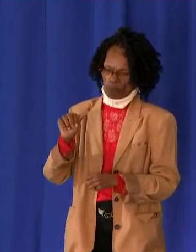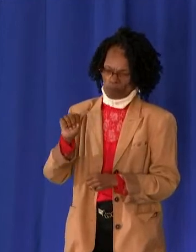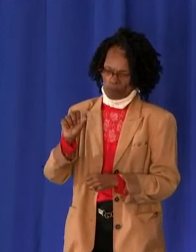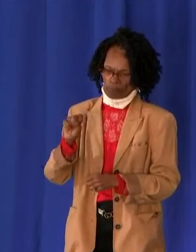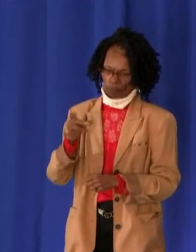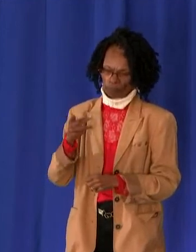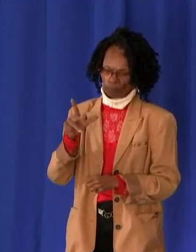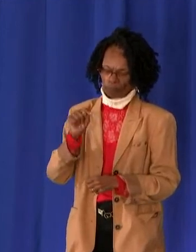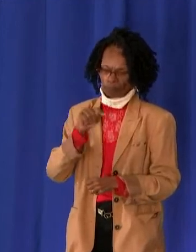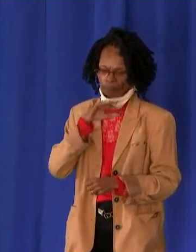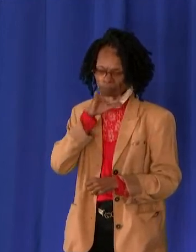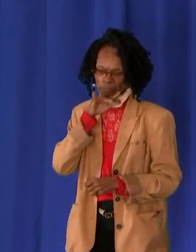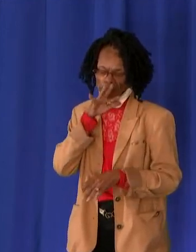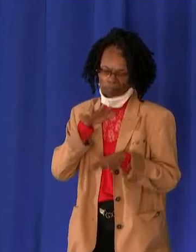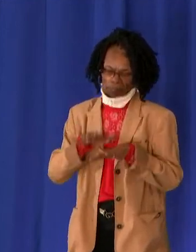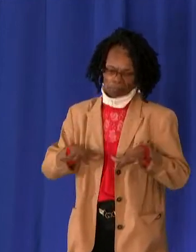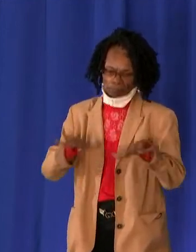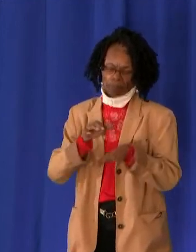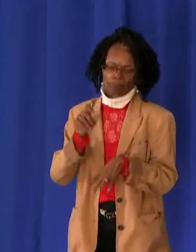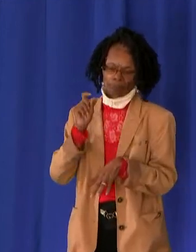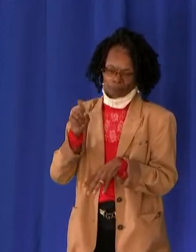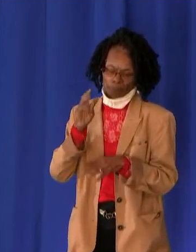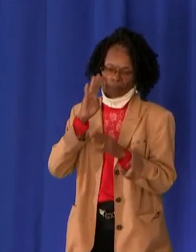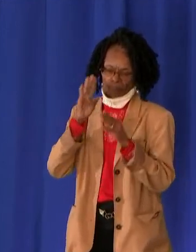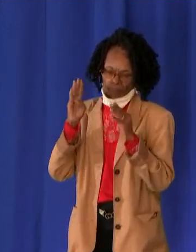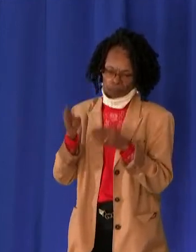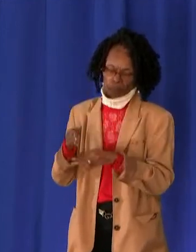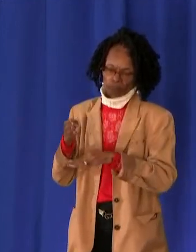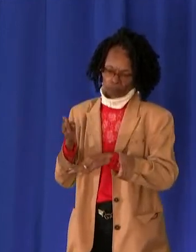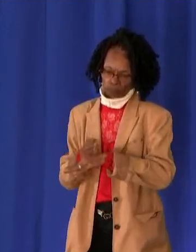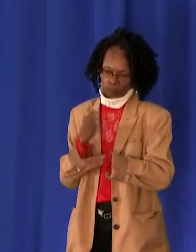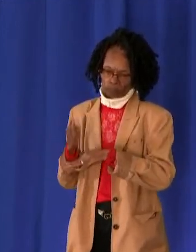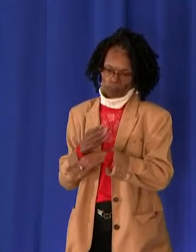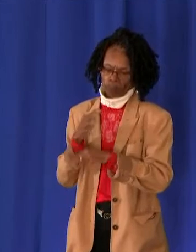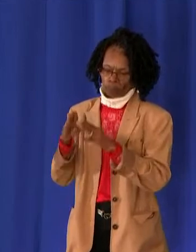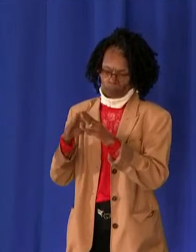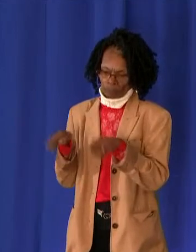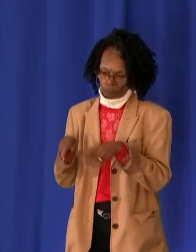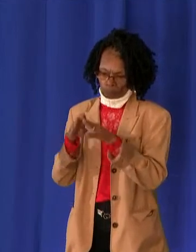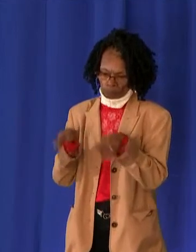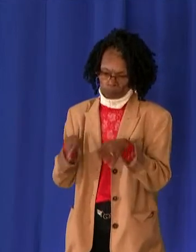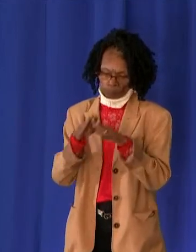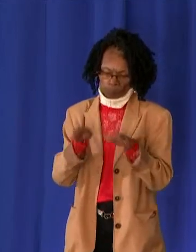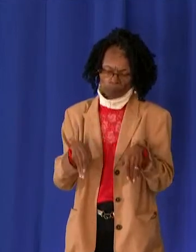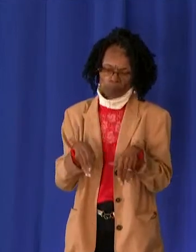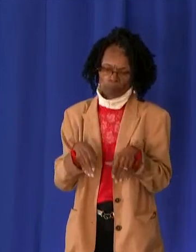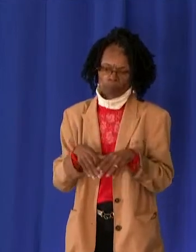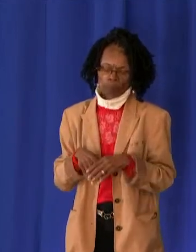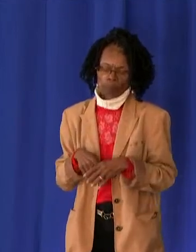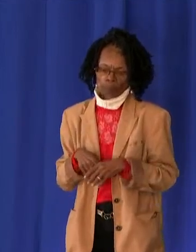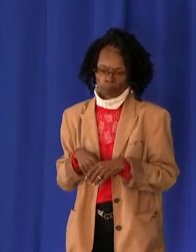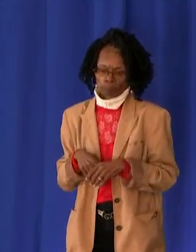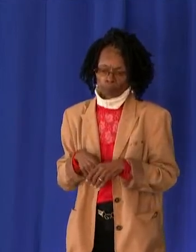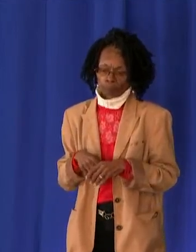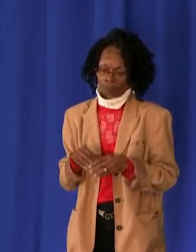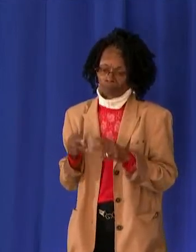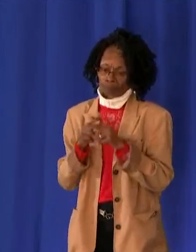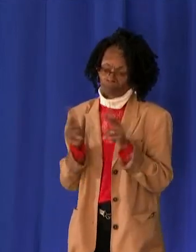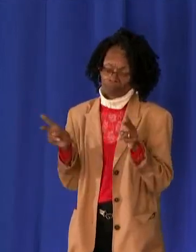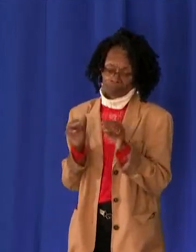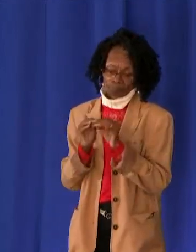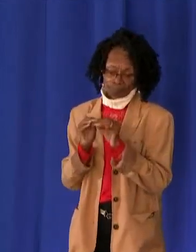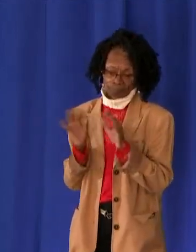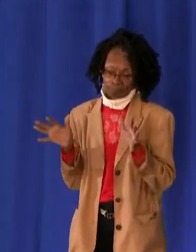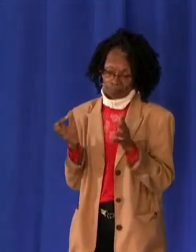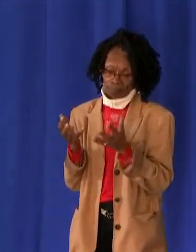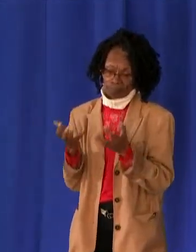housing and other amenities. So we're very focused on that. Second, we have always been very clear that we